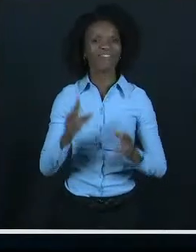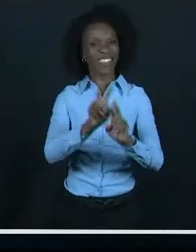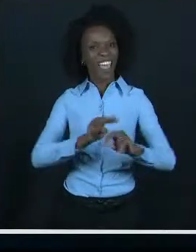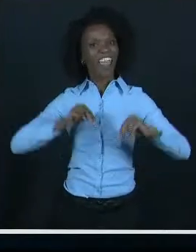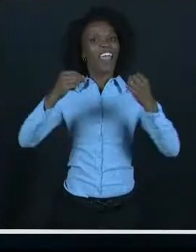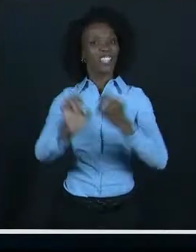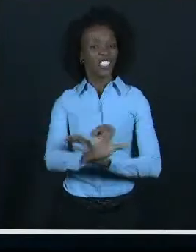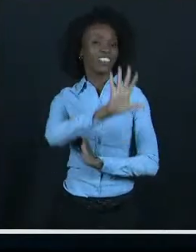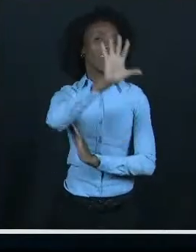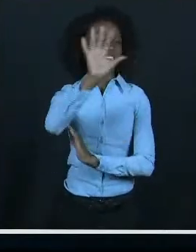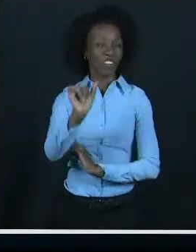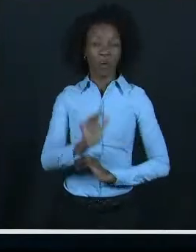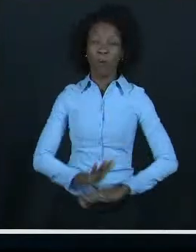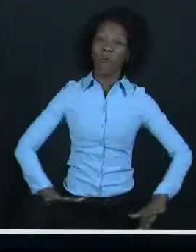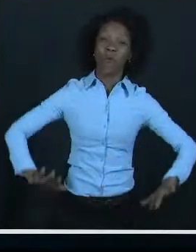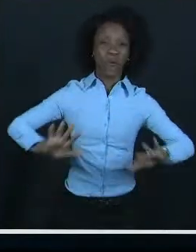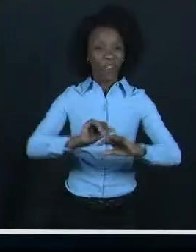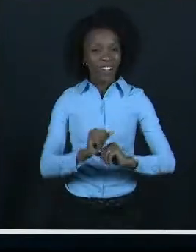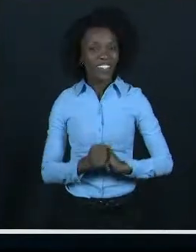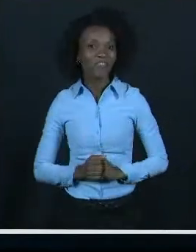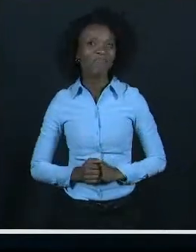nation.